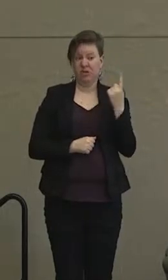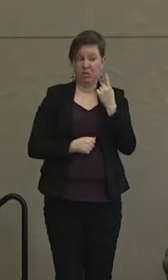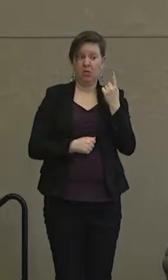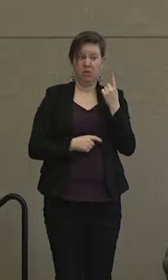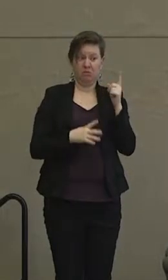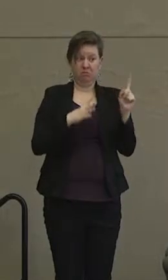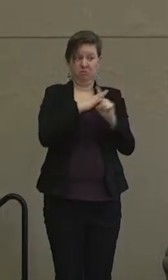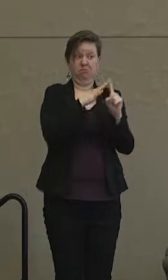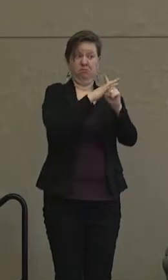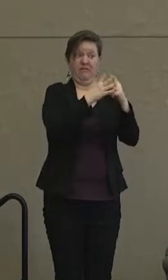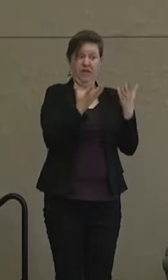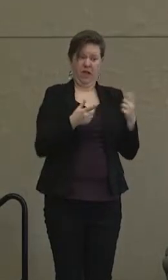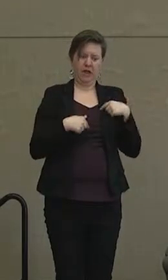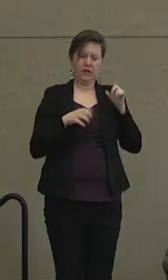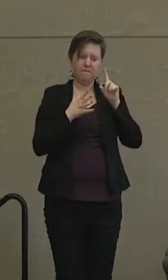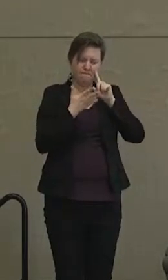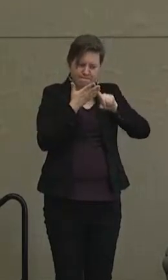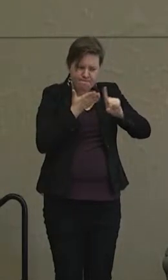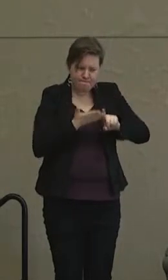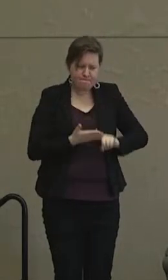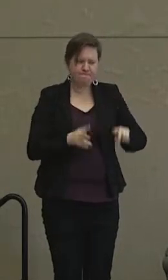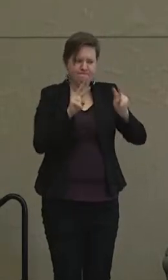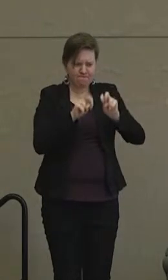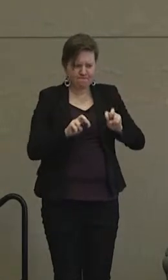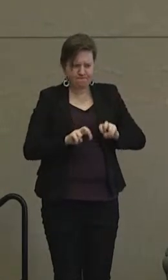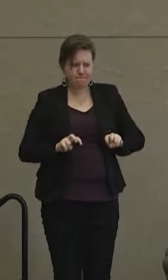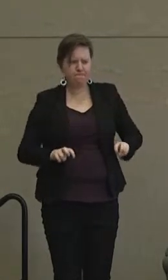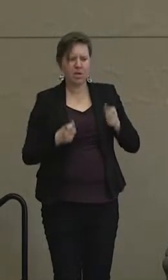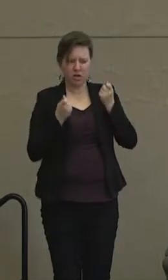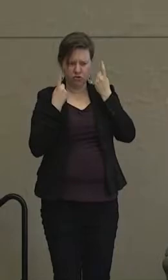on there that I need to kind of dig deeper into.